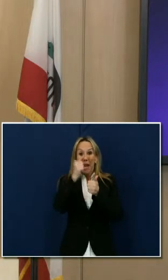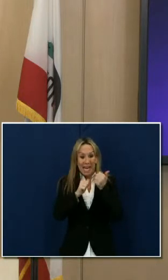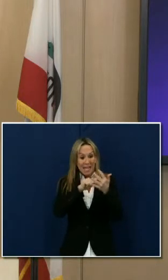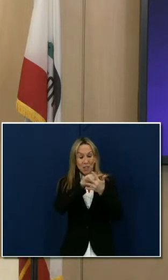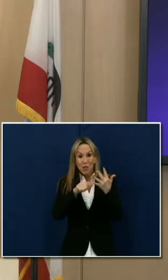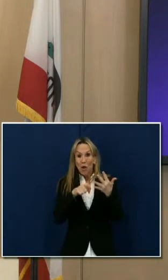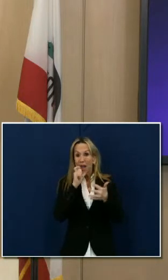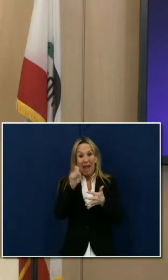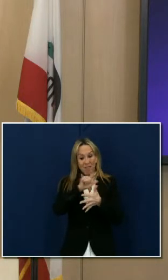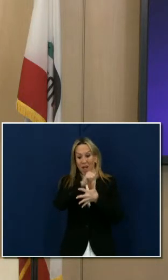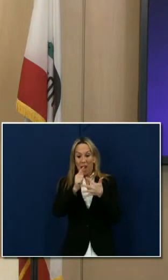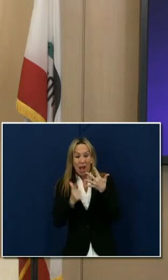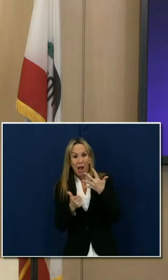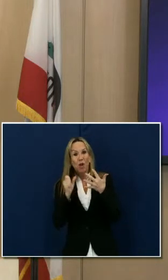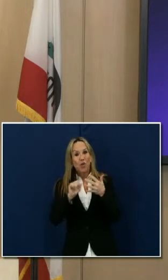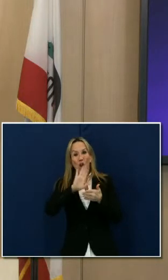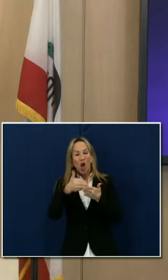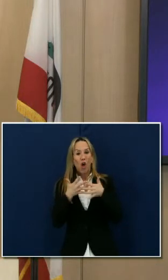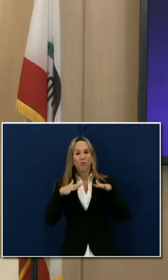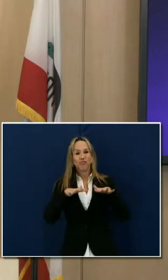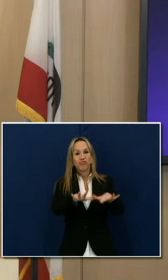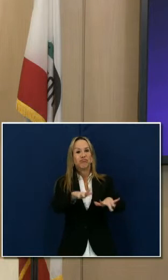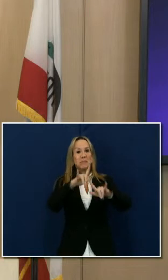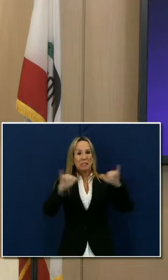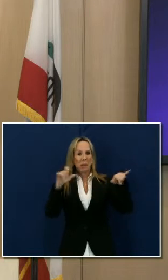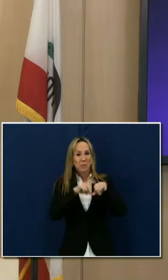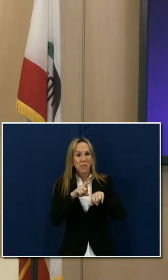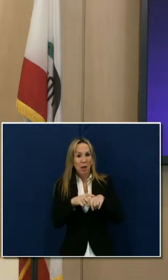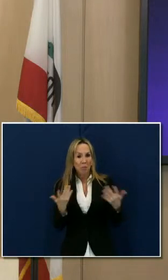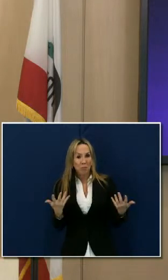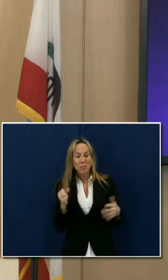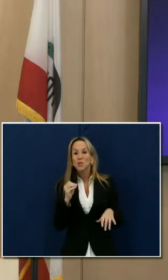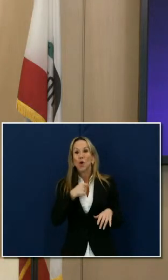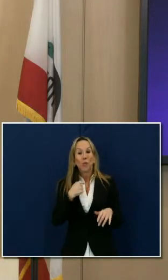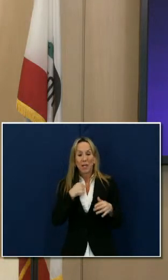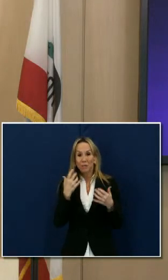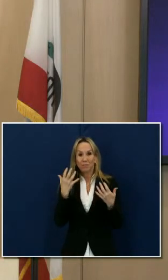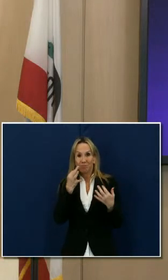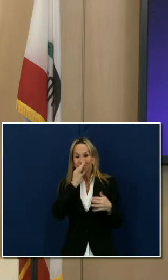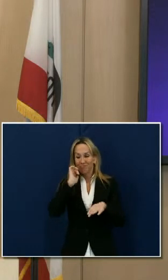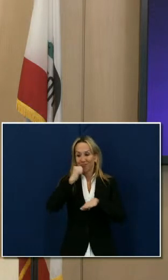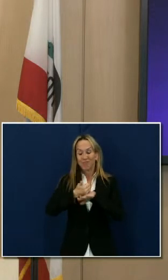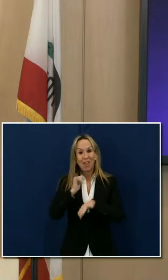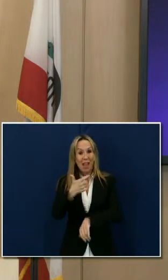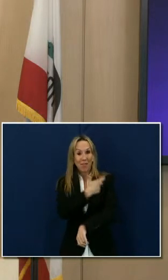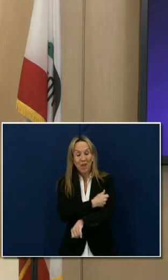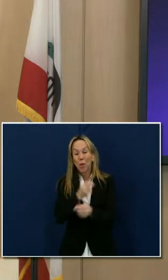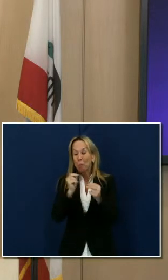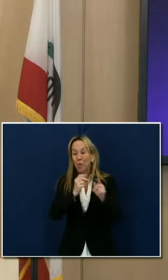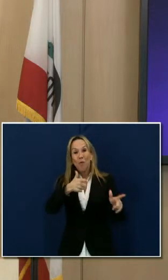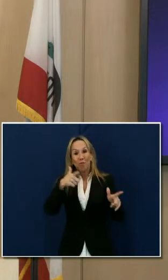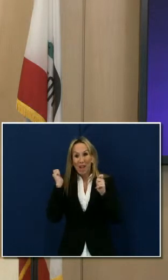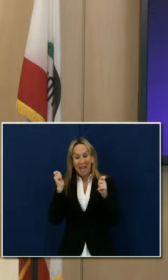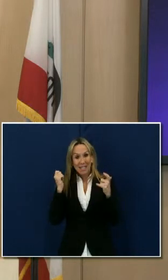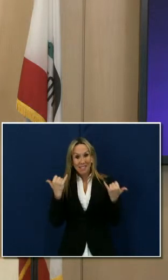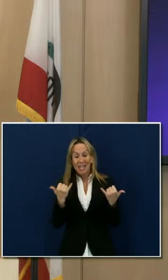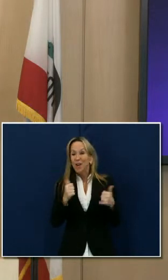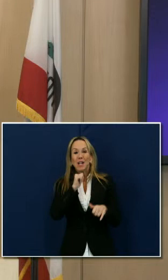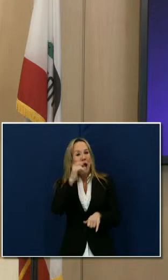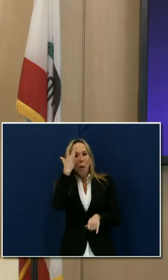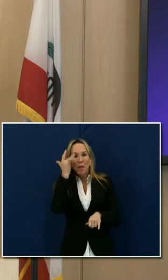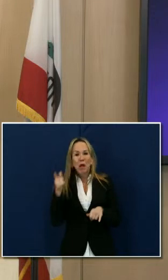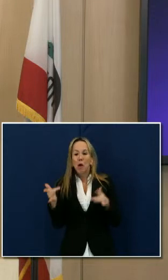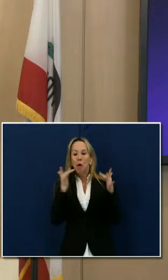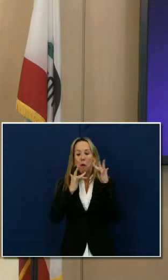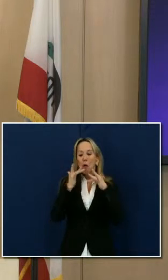simultaneously instead of sequentially. And so we arrived at a vaccine faster than we ever have before, but not because corners were cut, not because